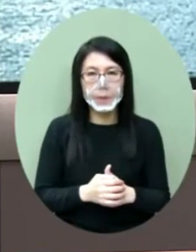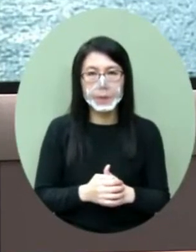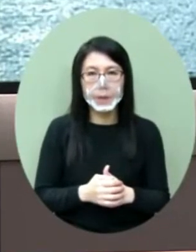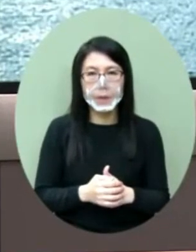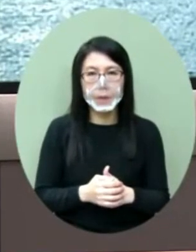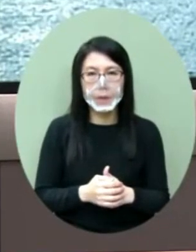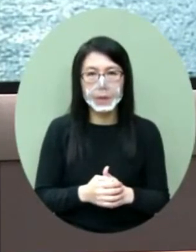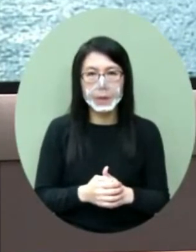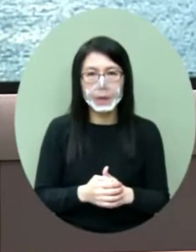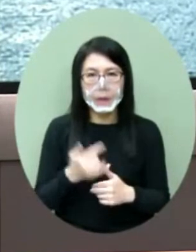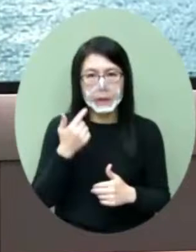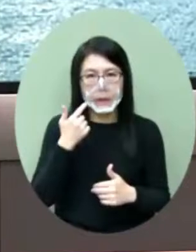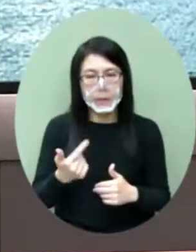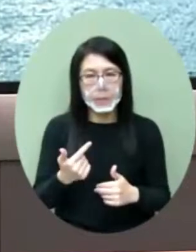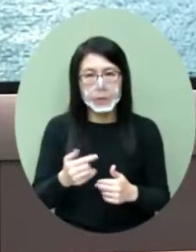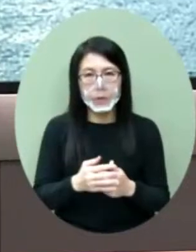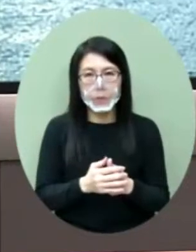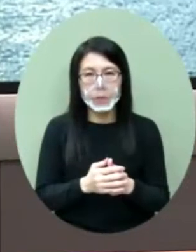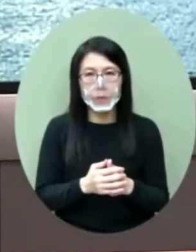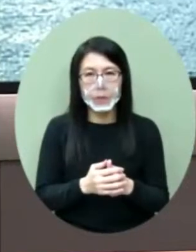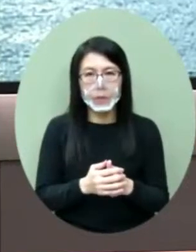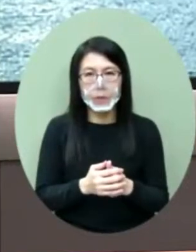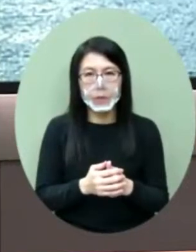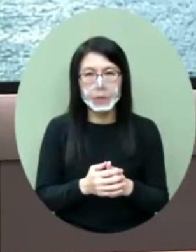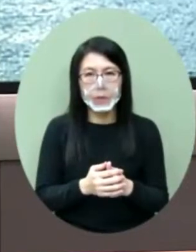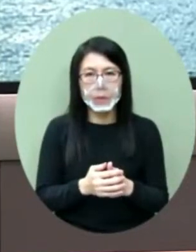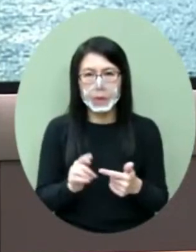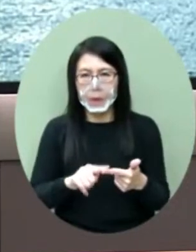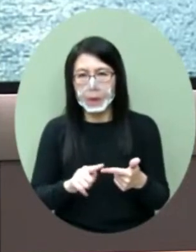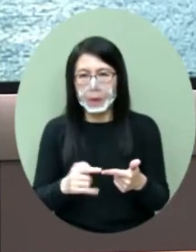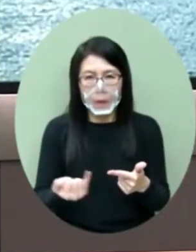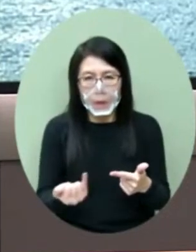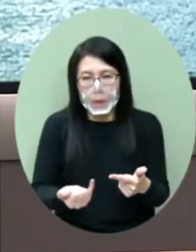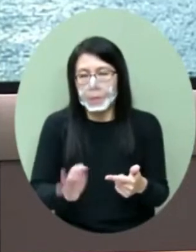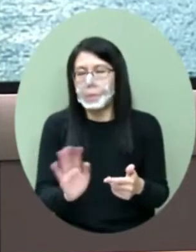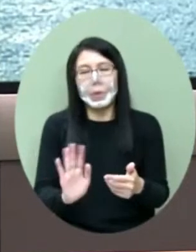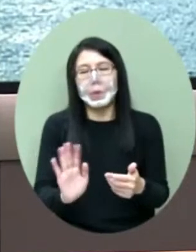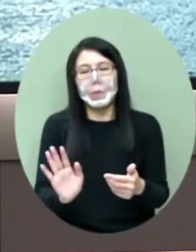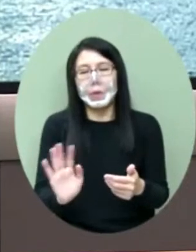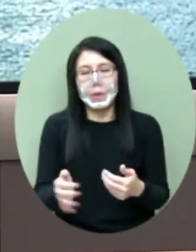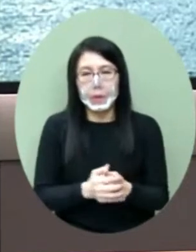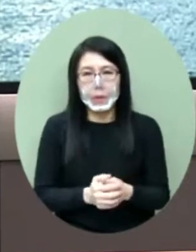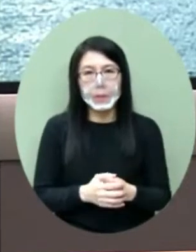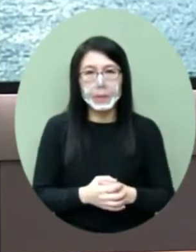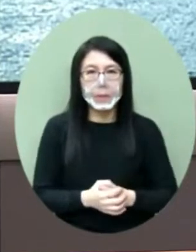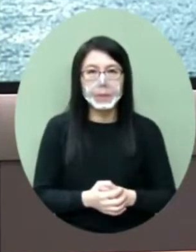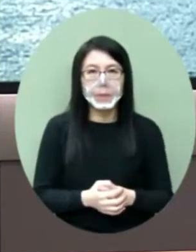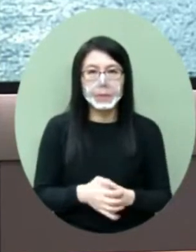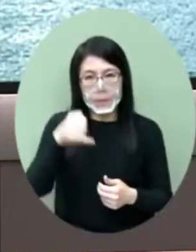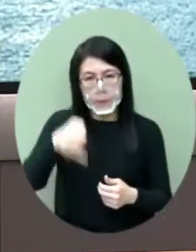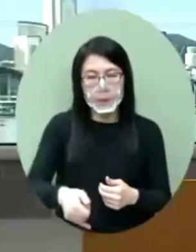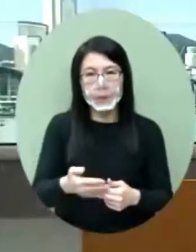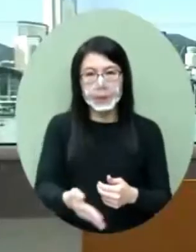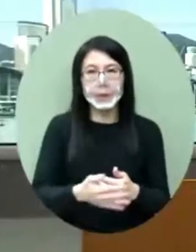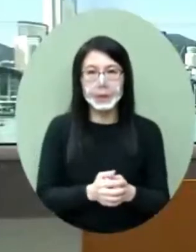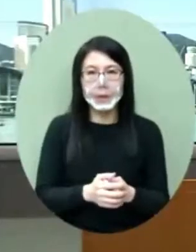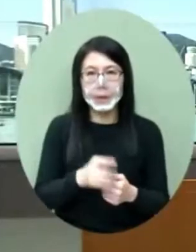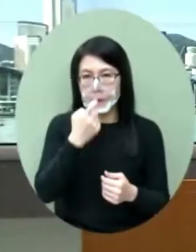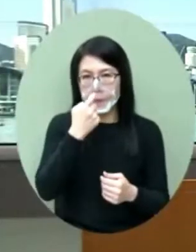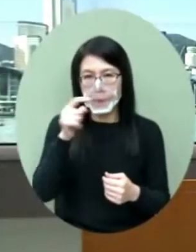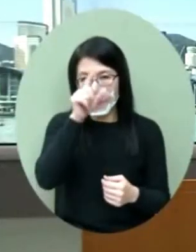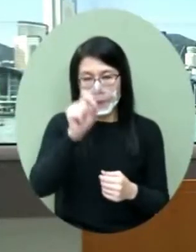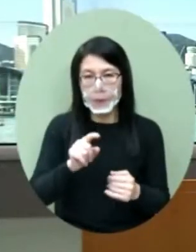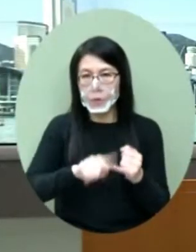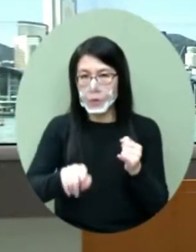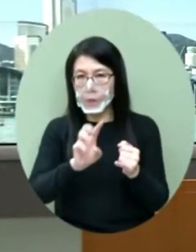19,300 patients these medications. So far, we have not received any reports about serious side